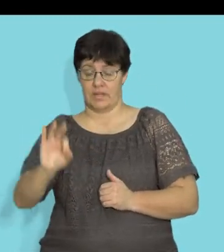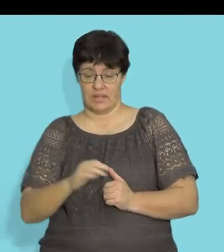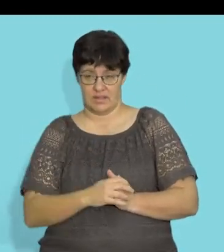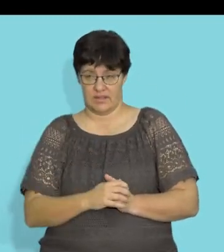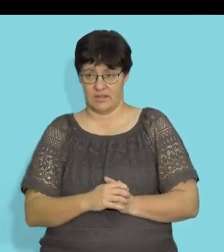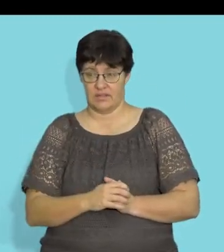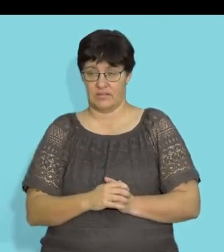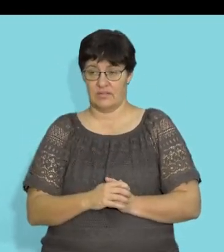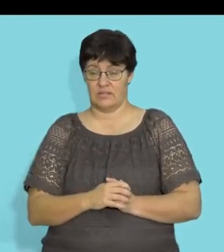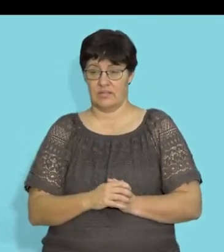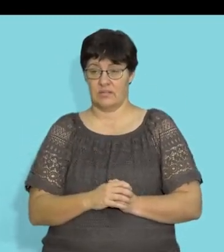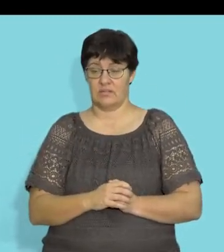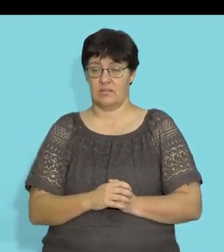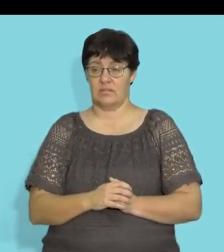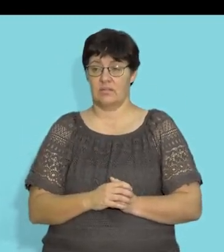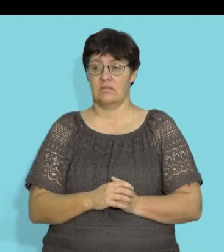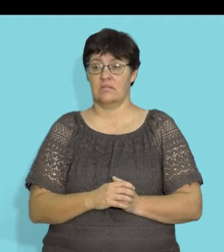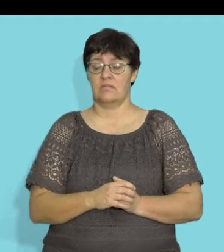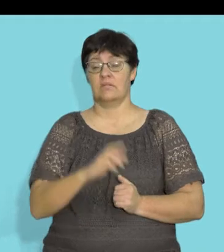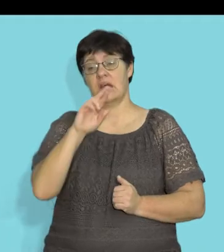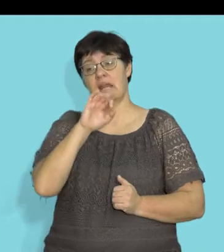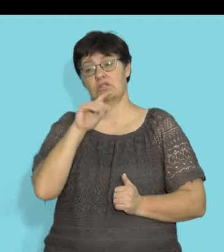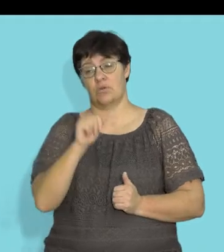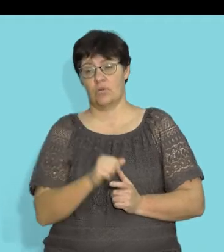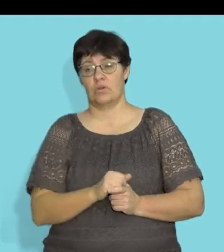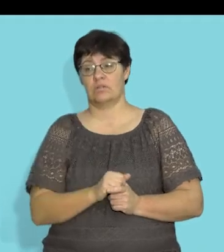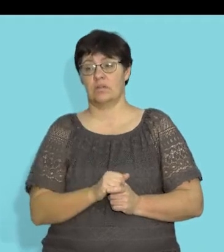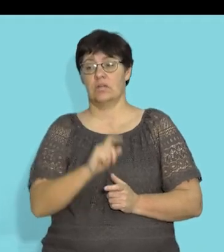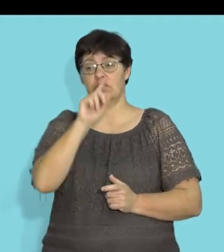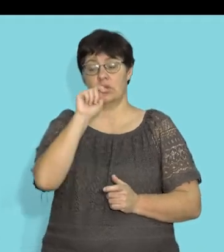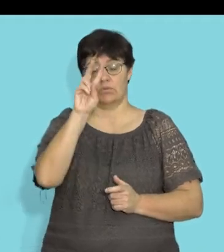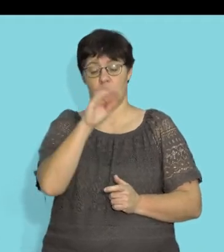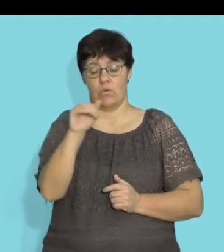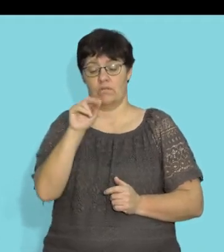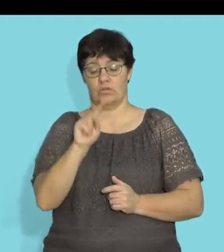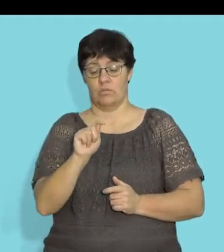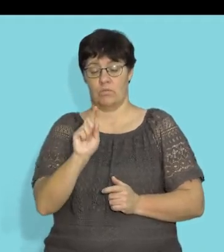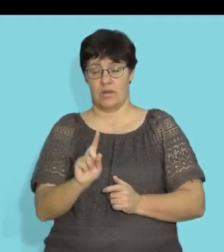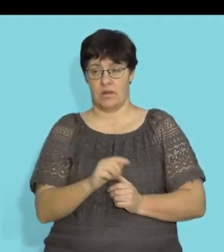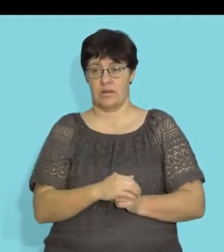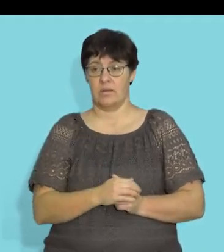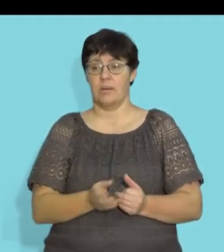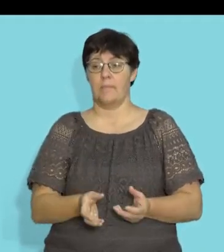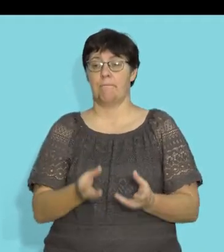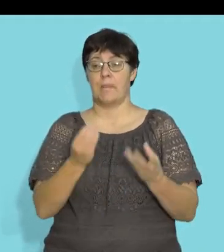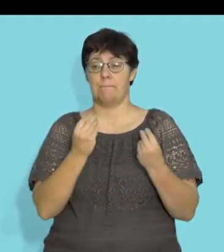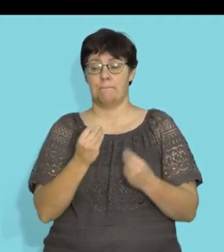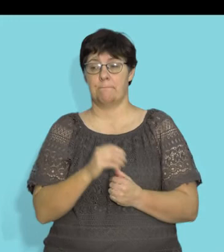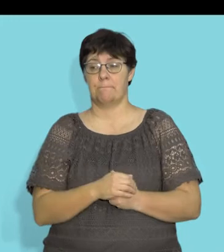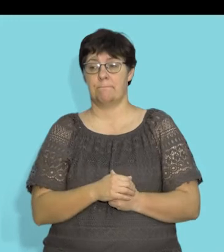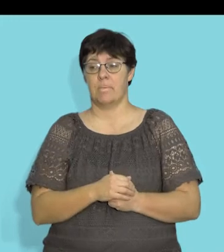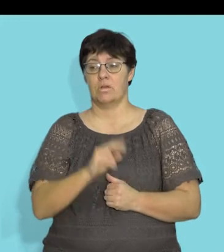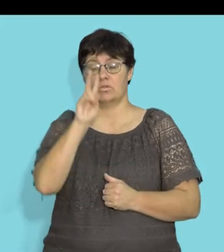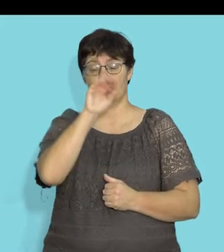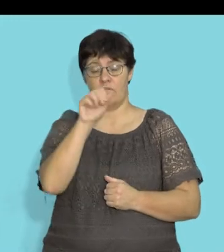over 3. We can establish by taking our ratio as term 2 over term 1. That's going to give me